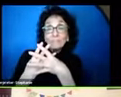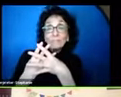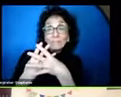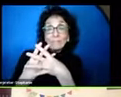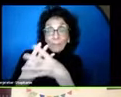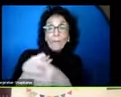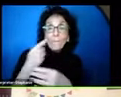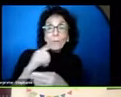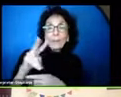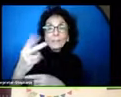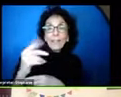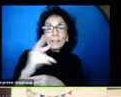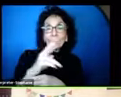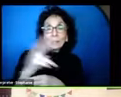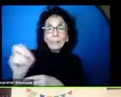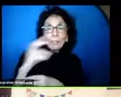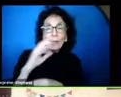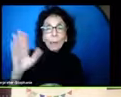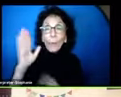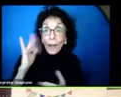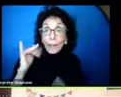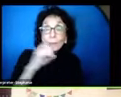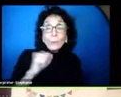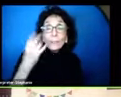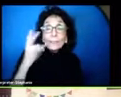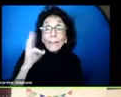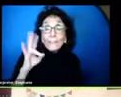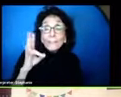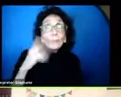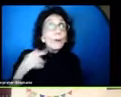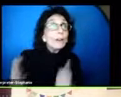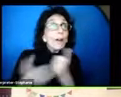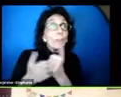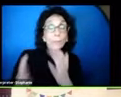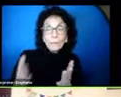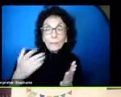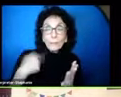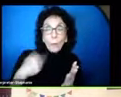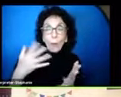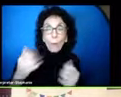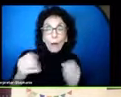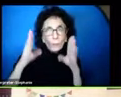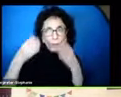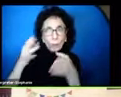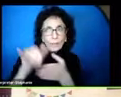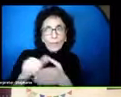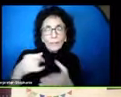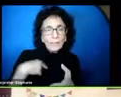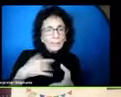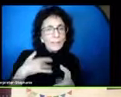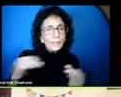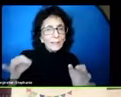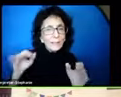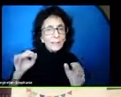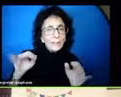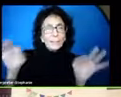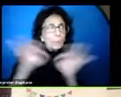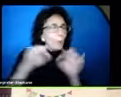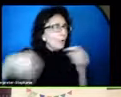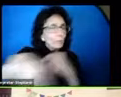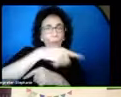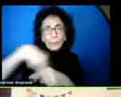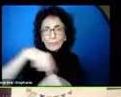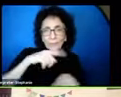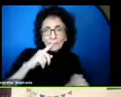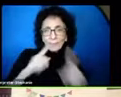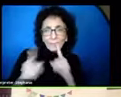a 17-year-old accomplice. So that's something I definitely want to center, because I feel like that's very important for the conversation. But